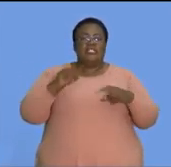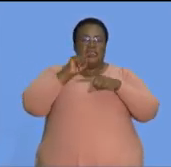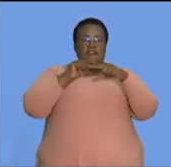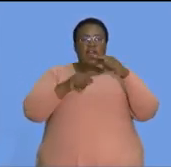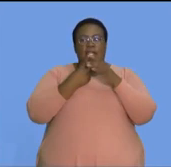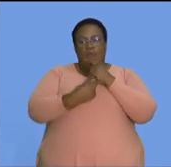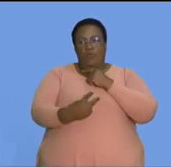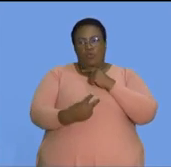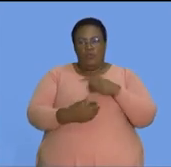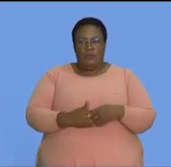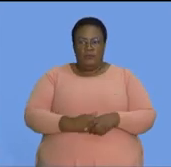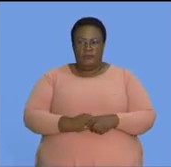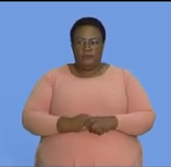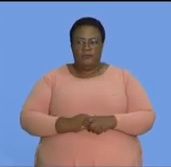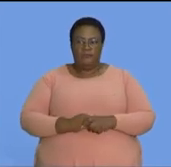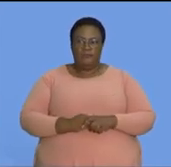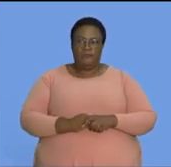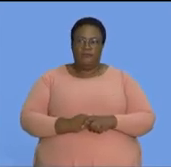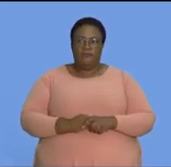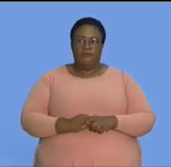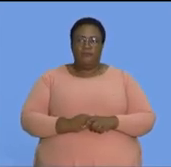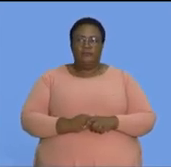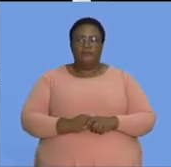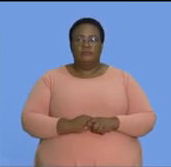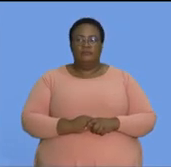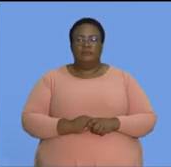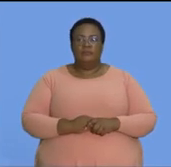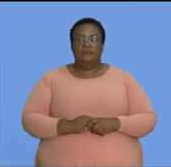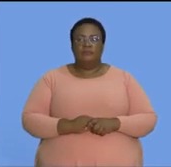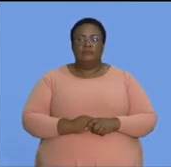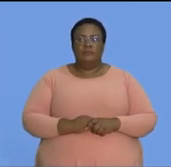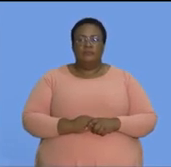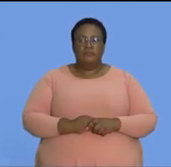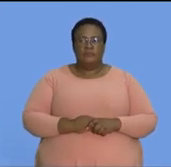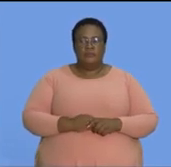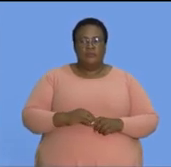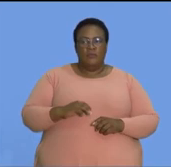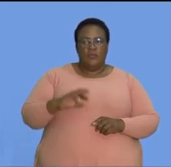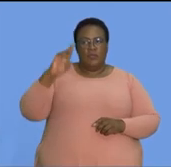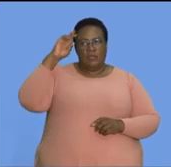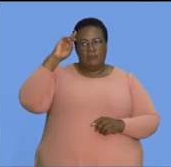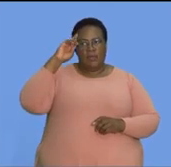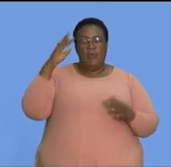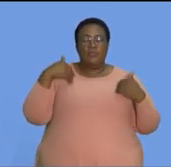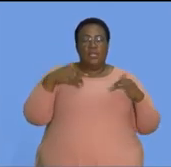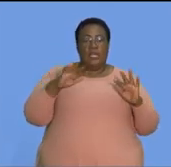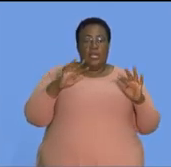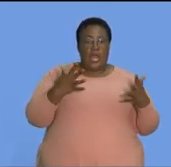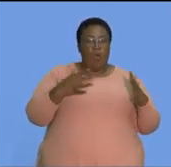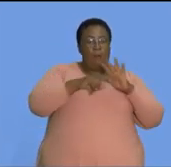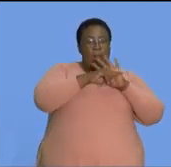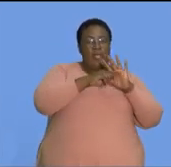to divide both sides by the coefficient. So let's just quickly do that. Remember, we started first by minusing